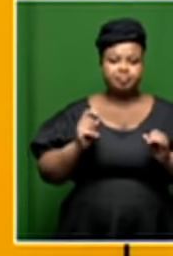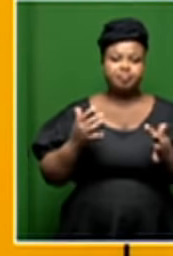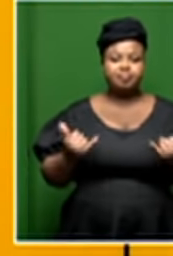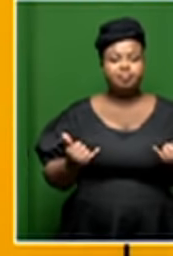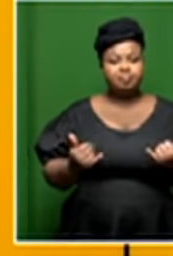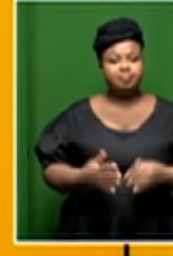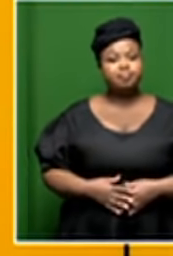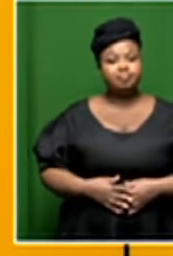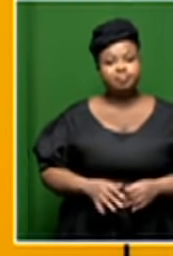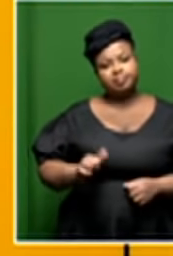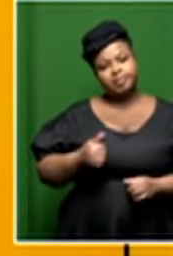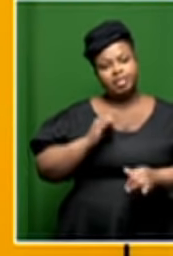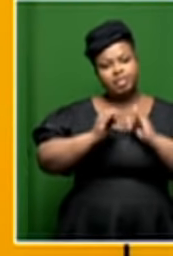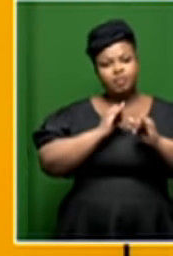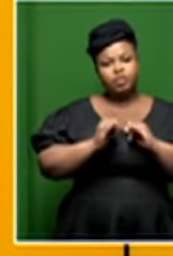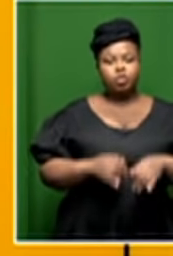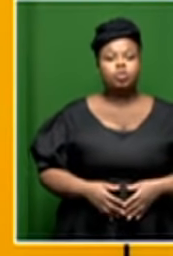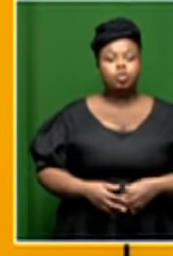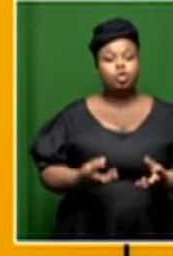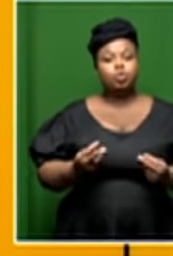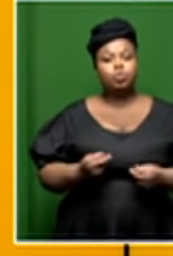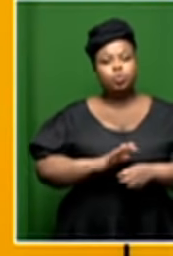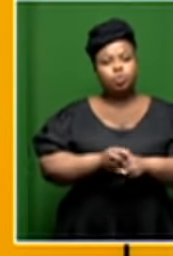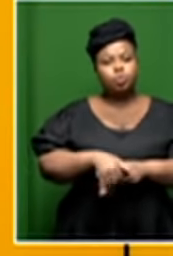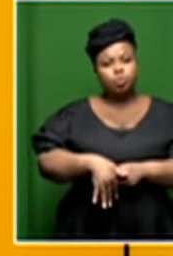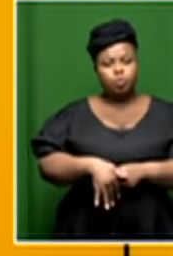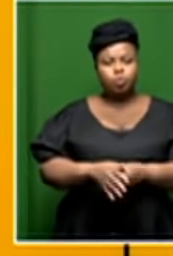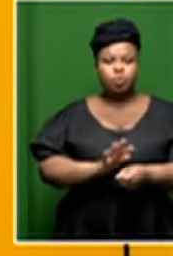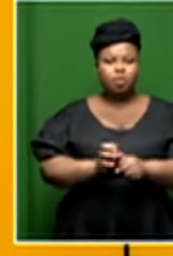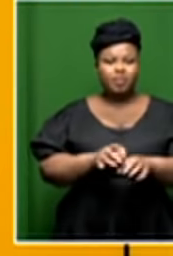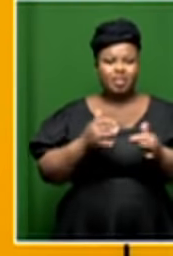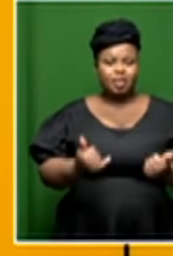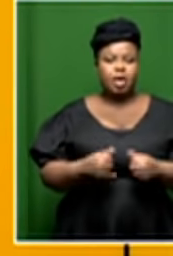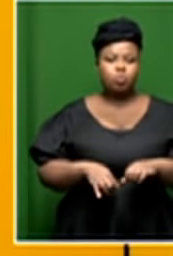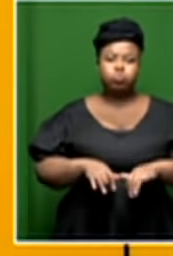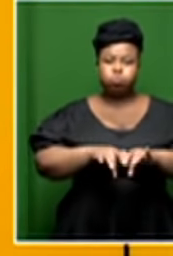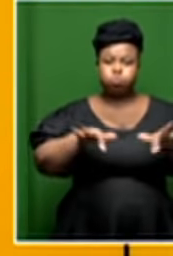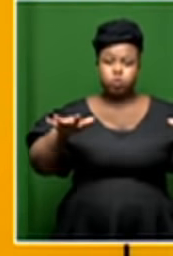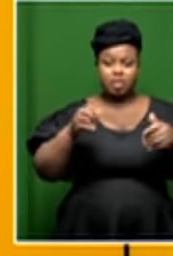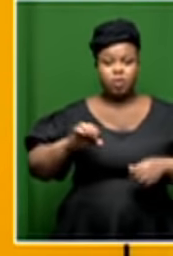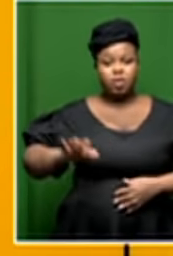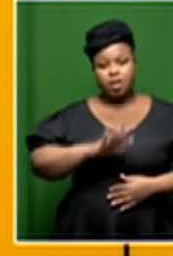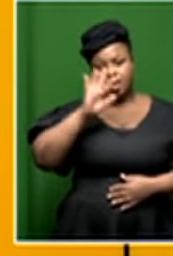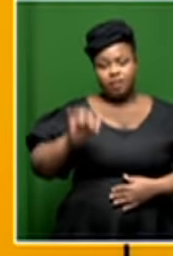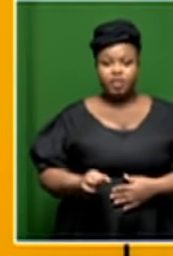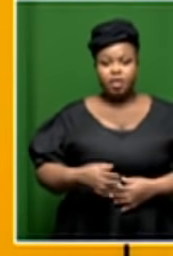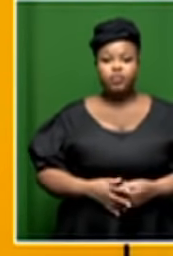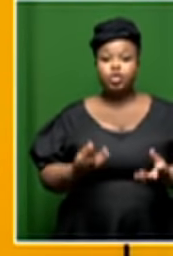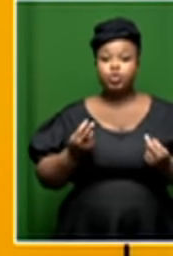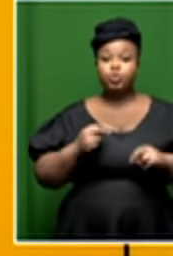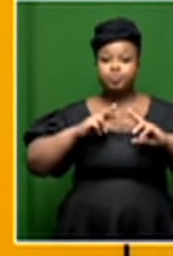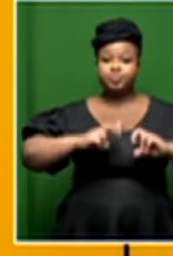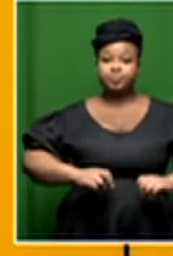All right, let's get into our next interview now. A new mutation of the COVID-19 virus is circulating in South Africa. According to new